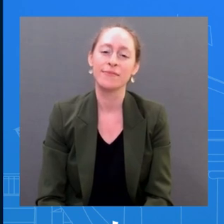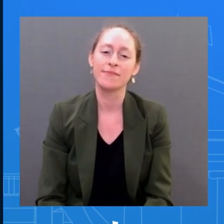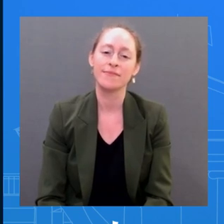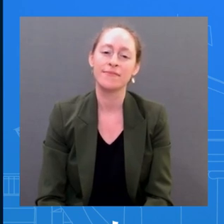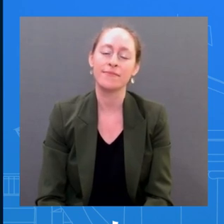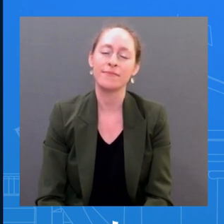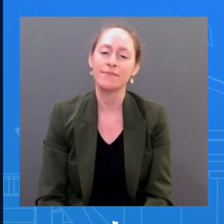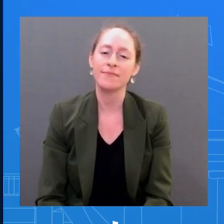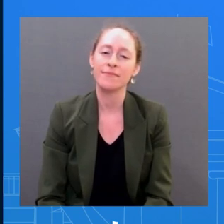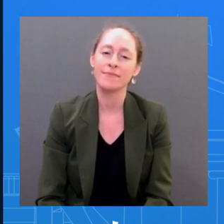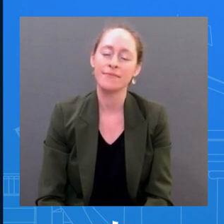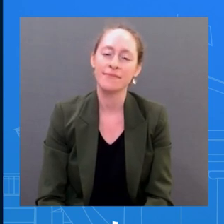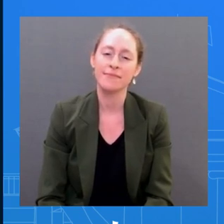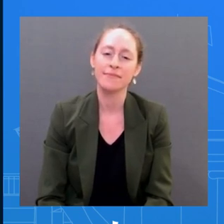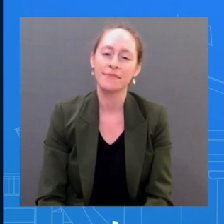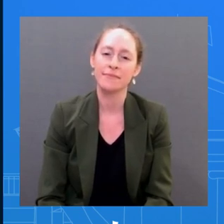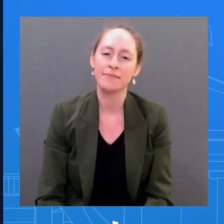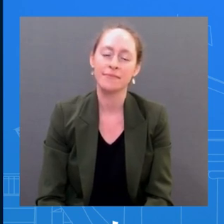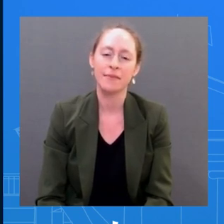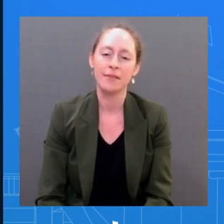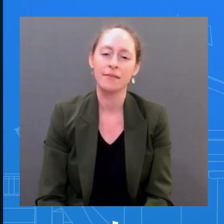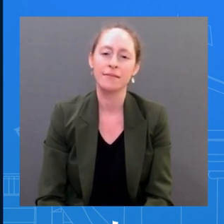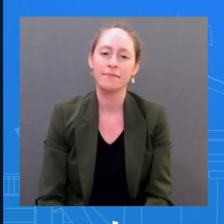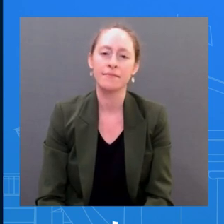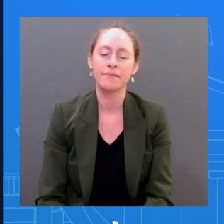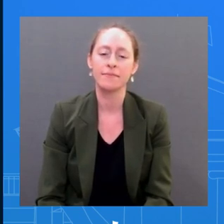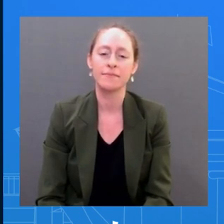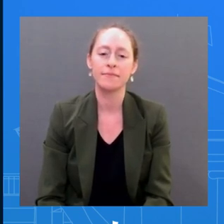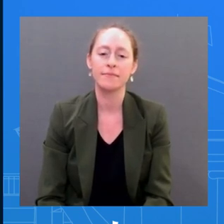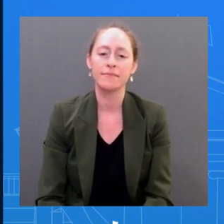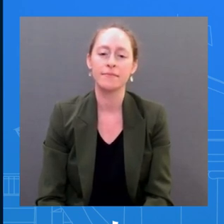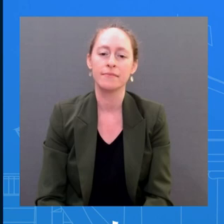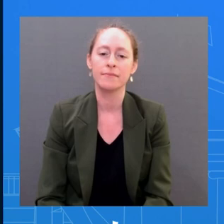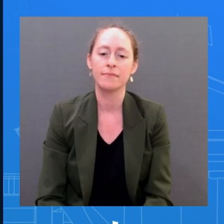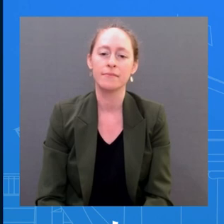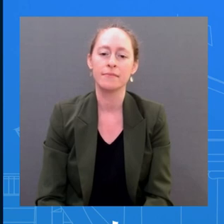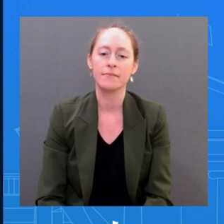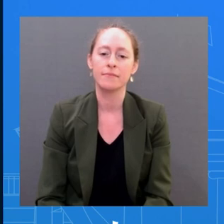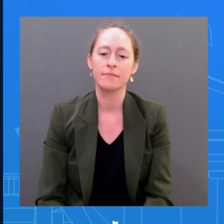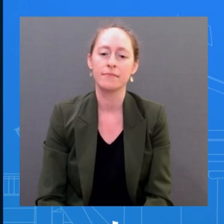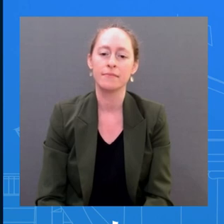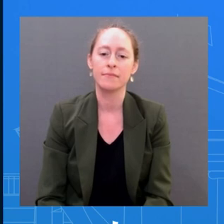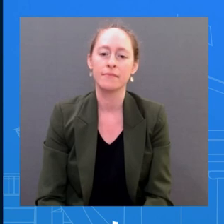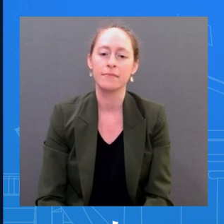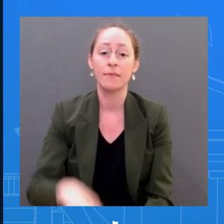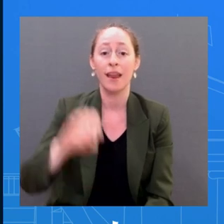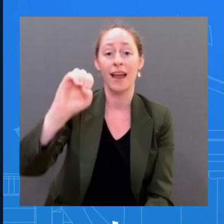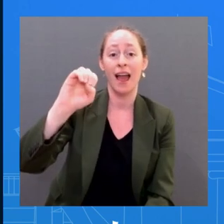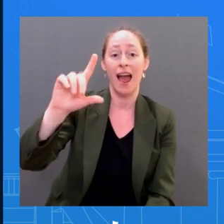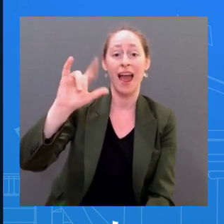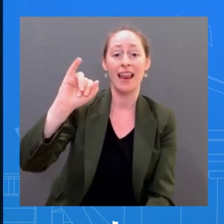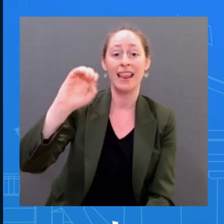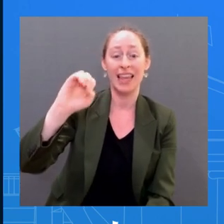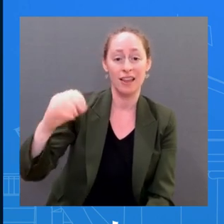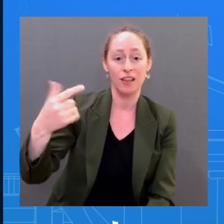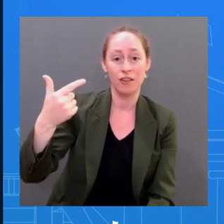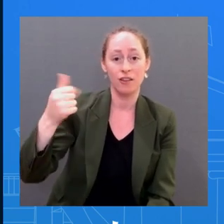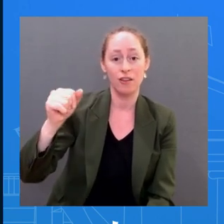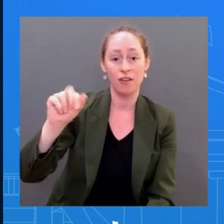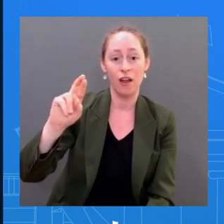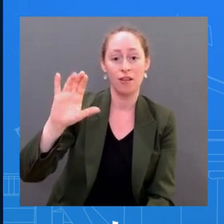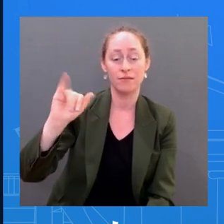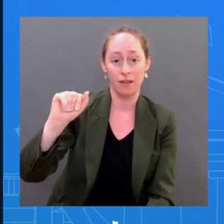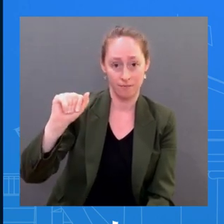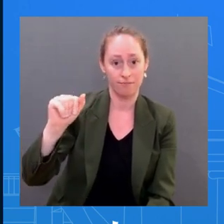Then there was Ellie Garcia, a 10-year-old, and her parents, Stephen and Jennifer. Ellie loved to dance